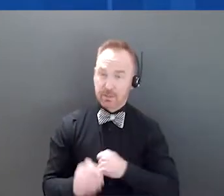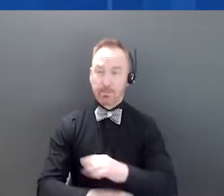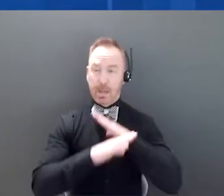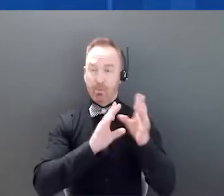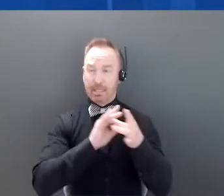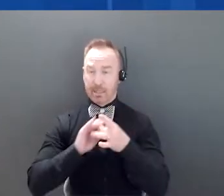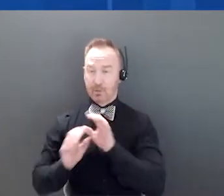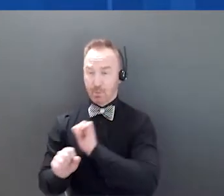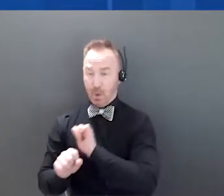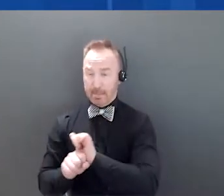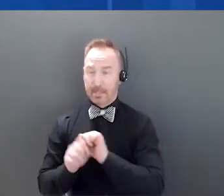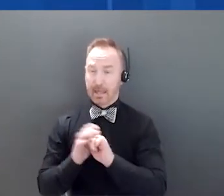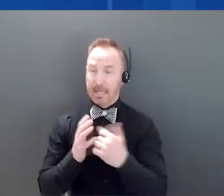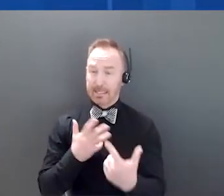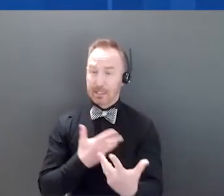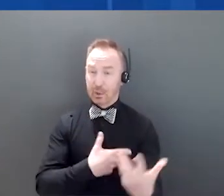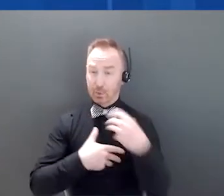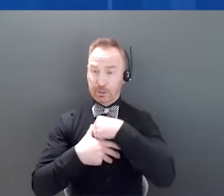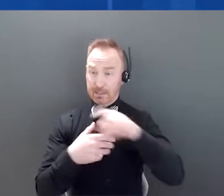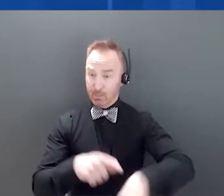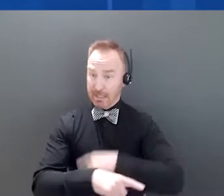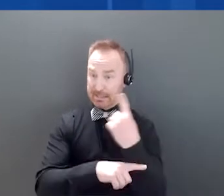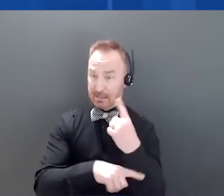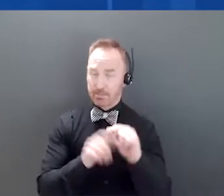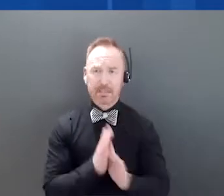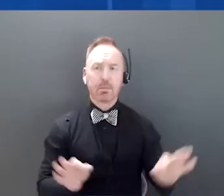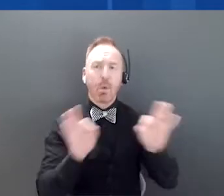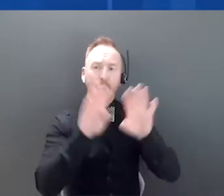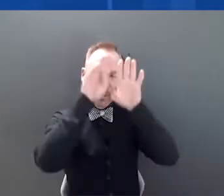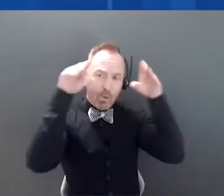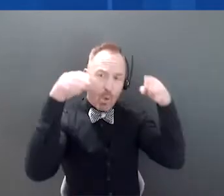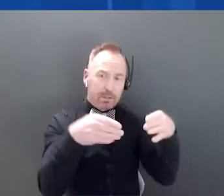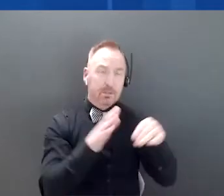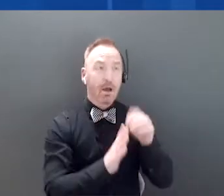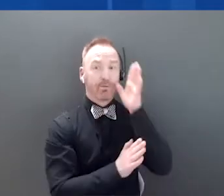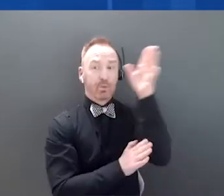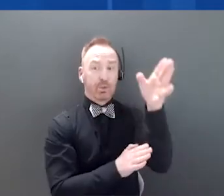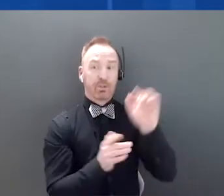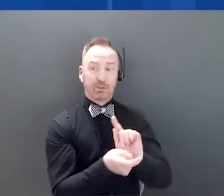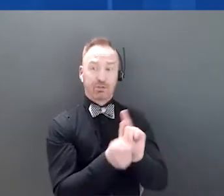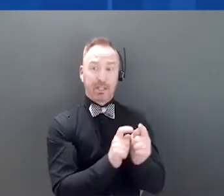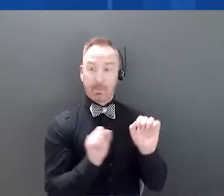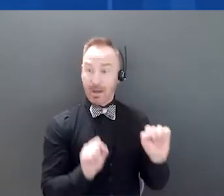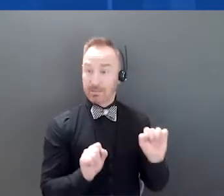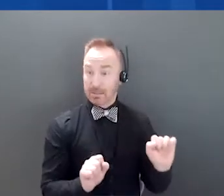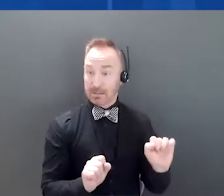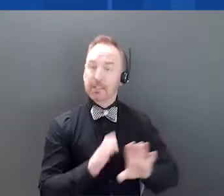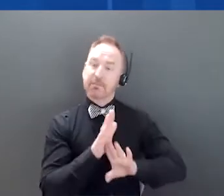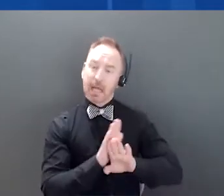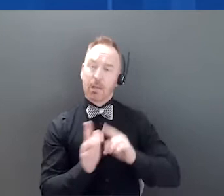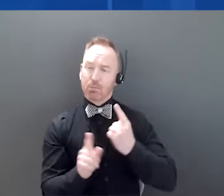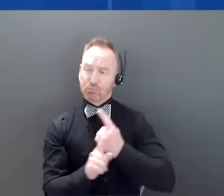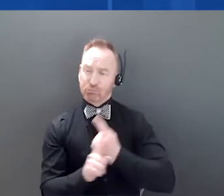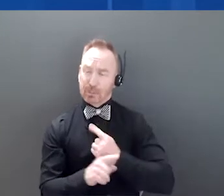in the present, it's also necessary to focus on potential changes that could emerge in the future and develop responsive policies and